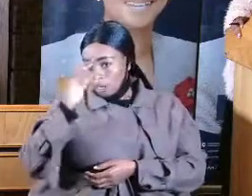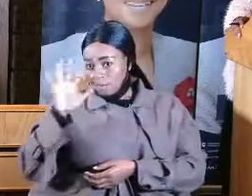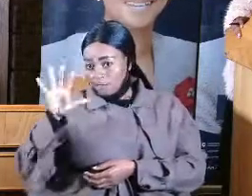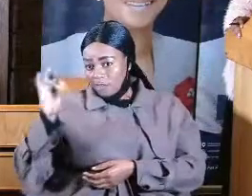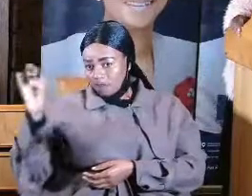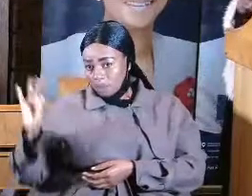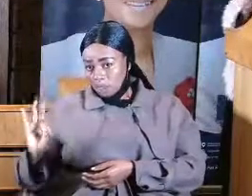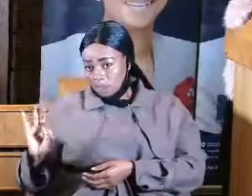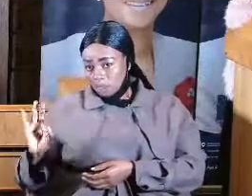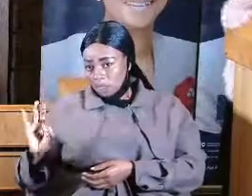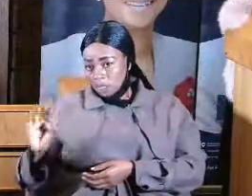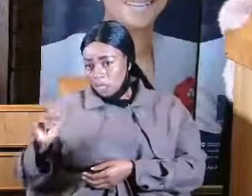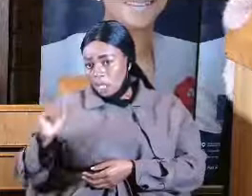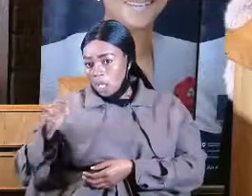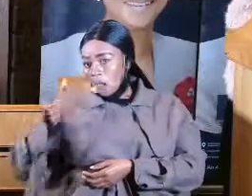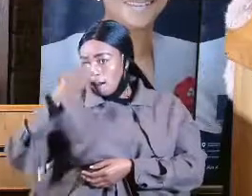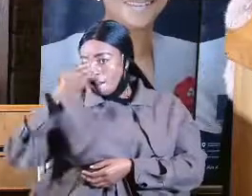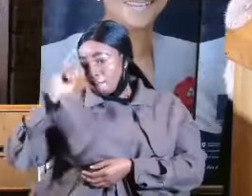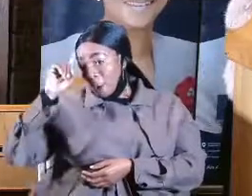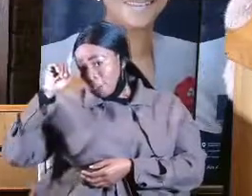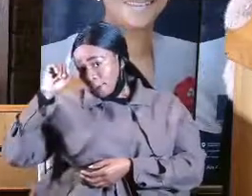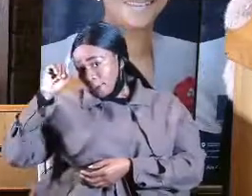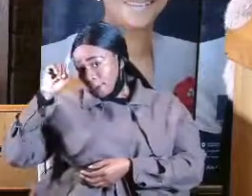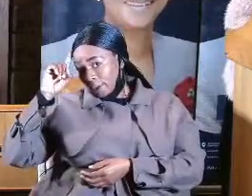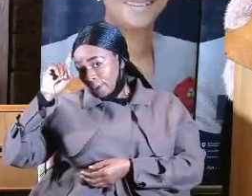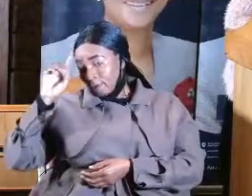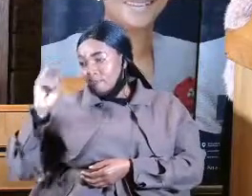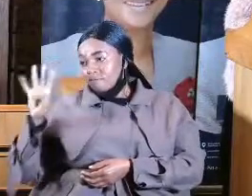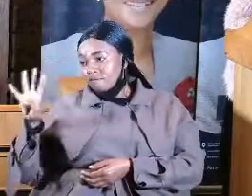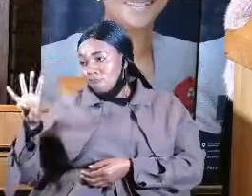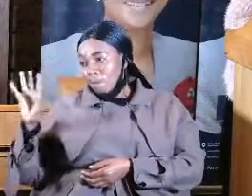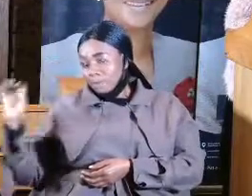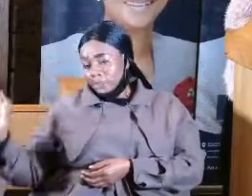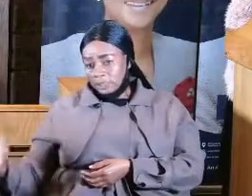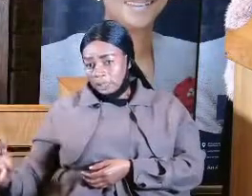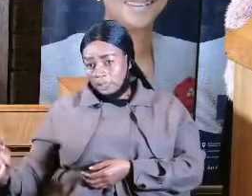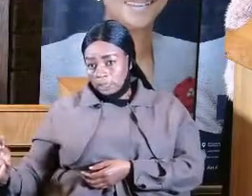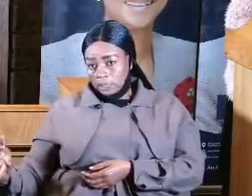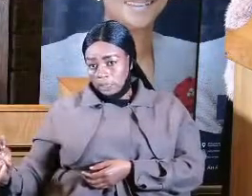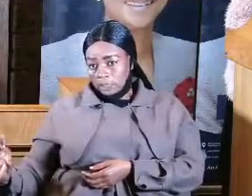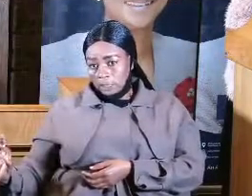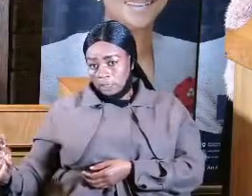5%, and Africans 4%.